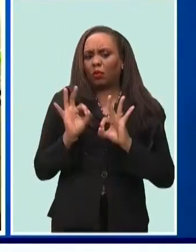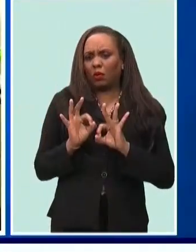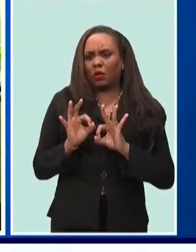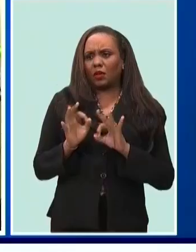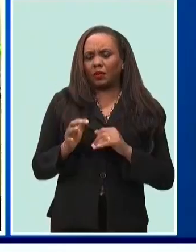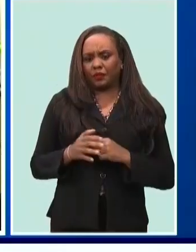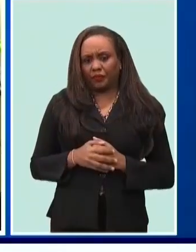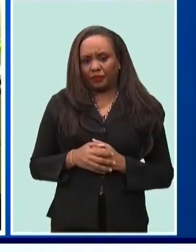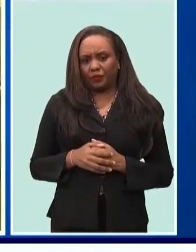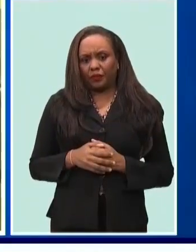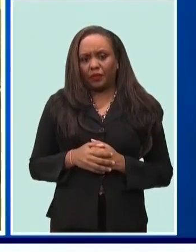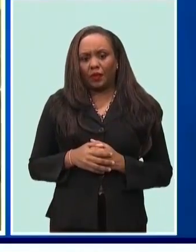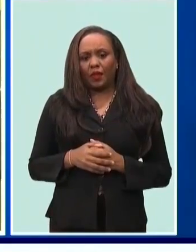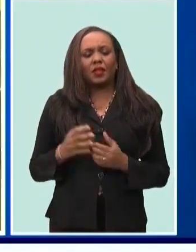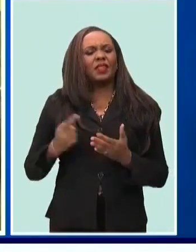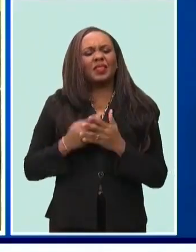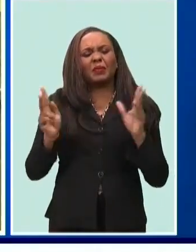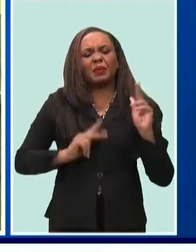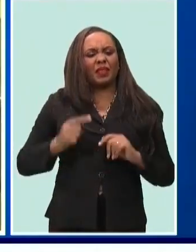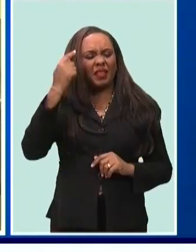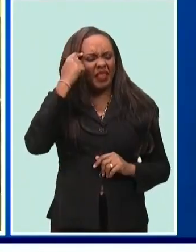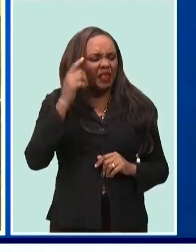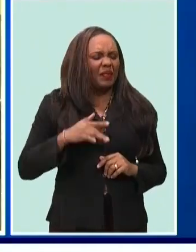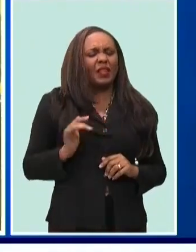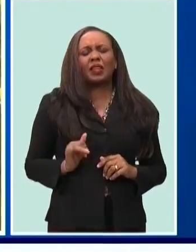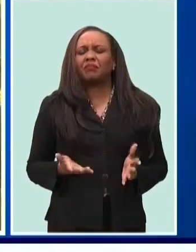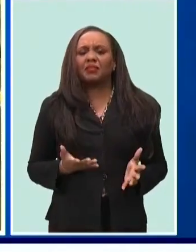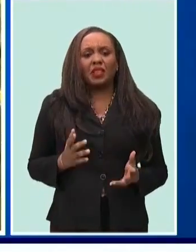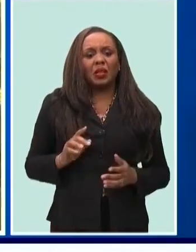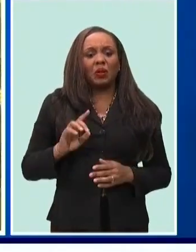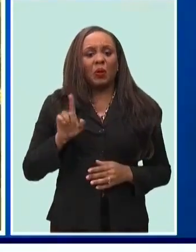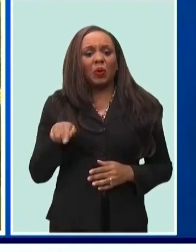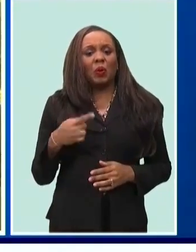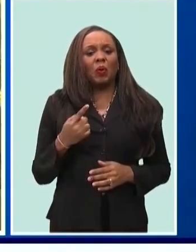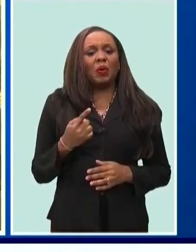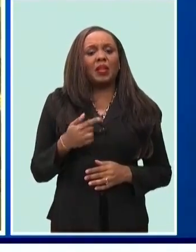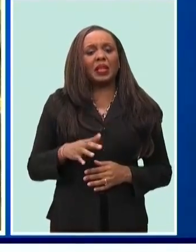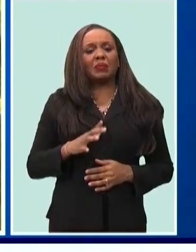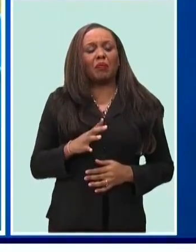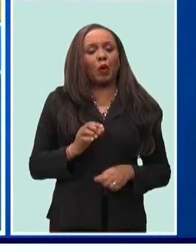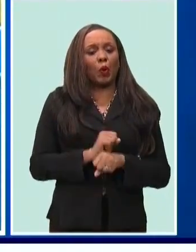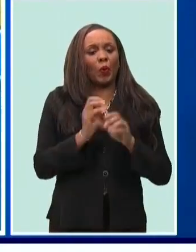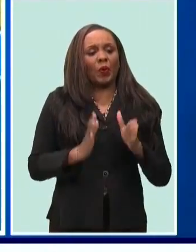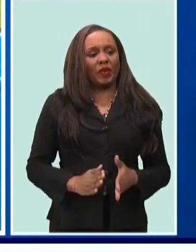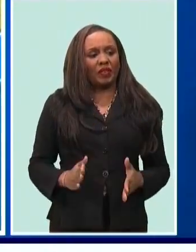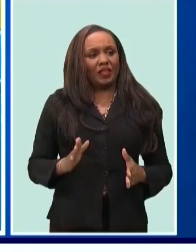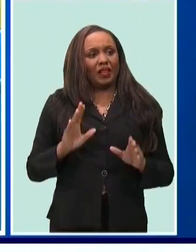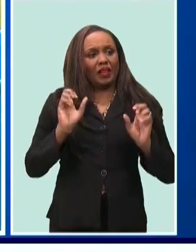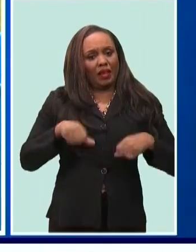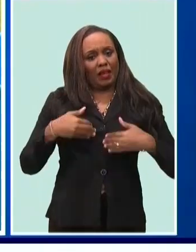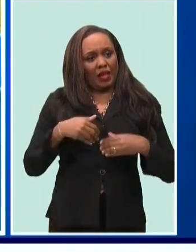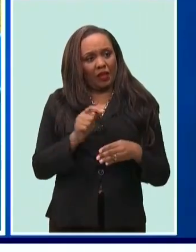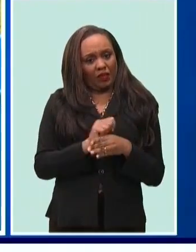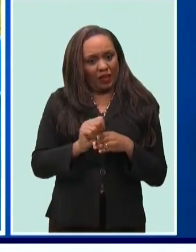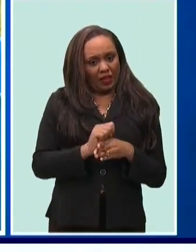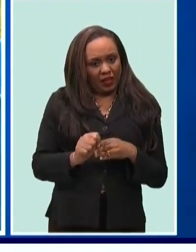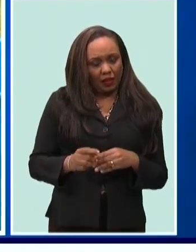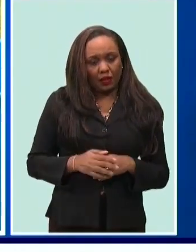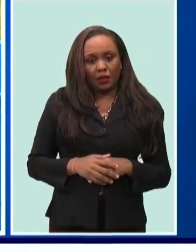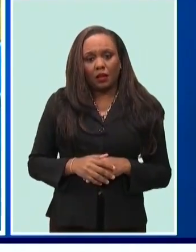He notes that there's often a false belief that development is only required for some categories of workers. He also commended the